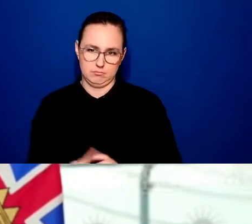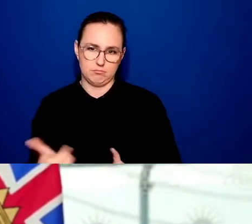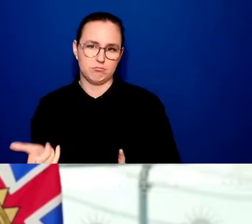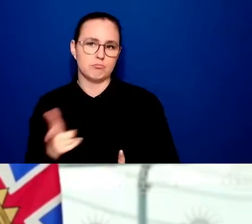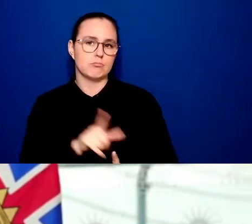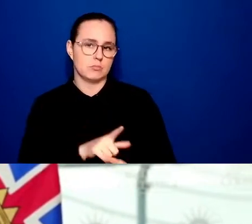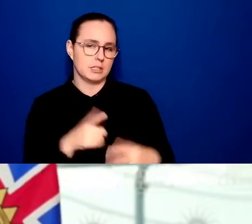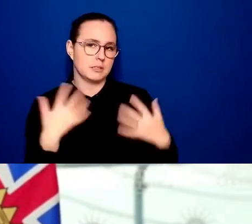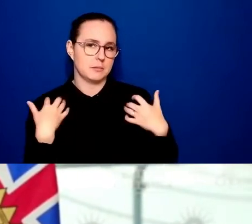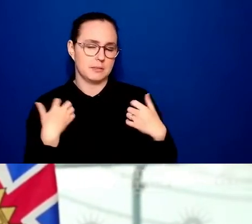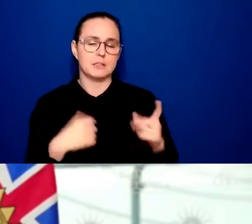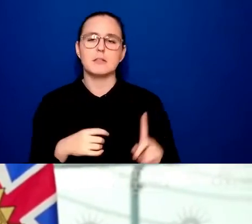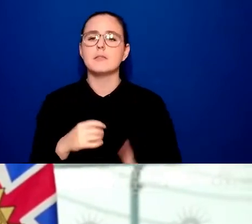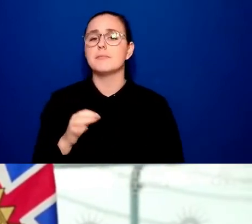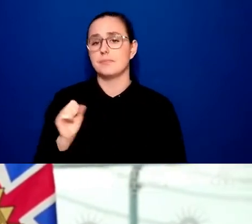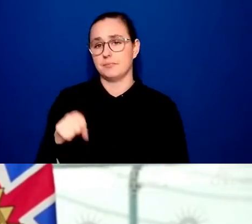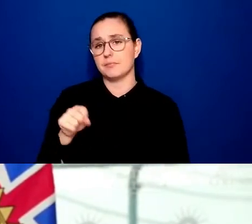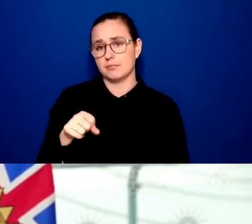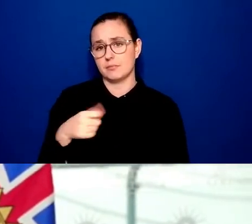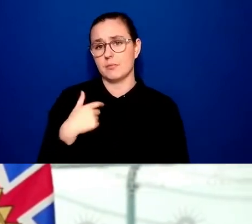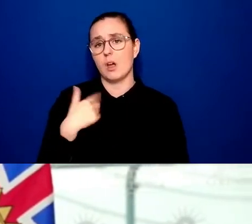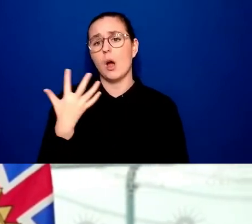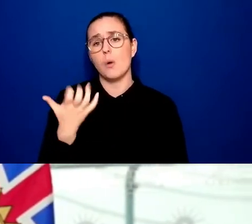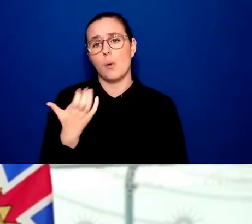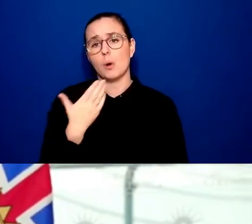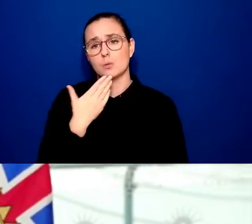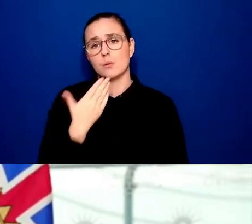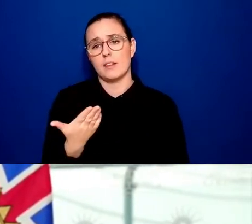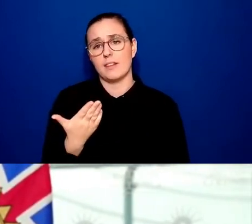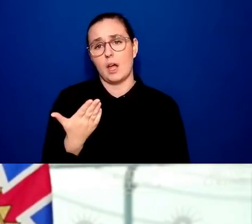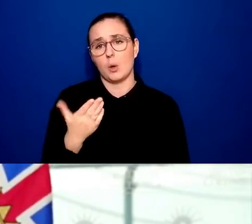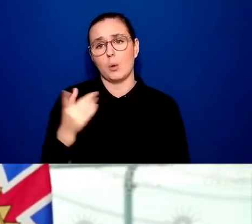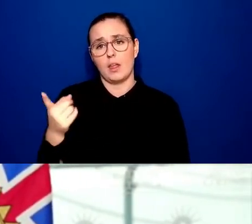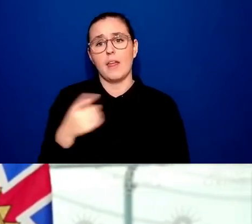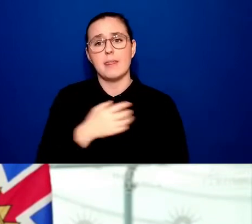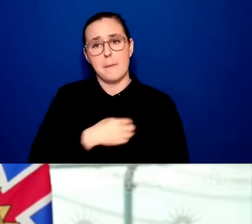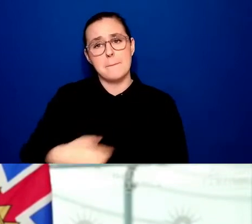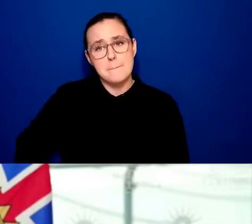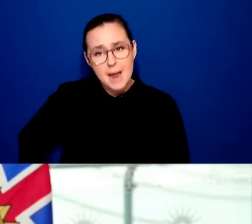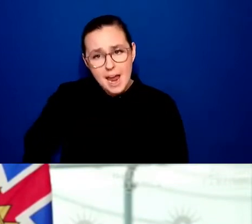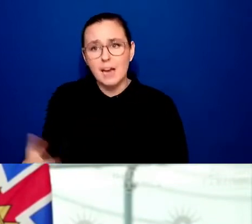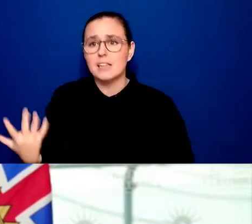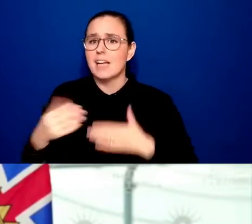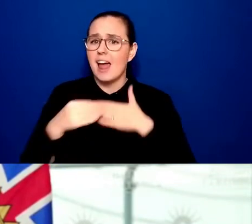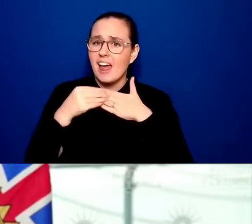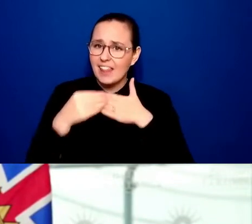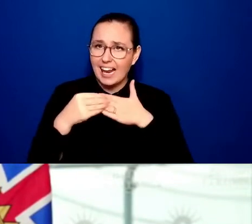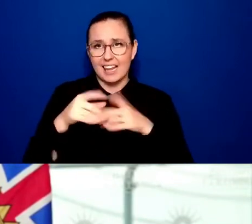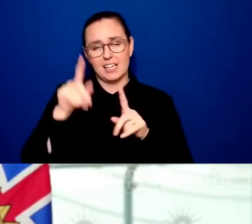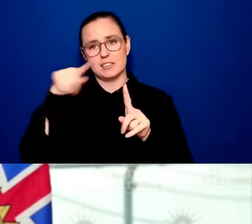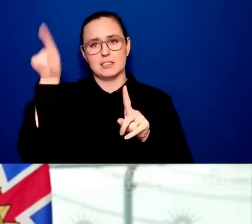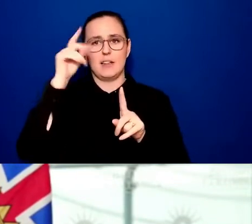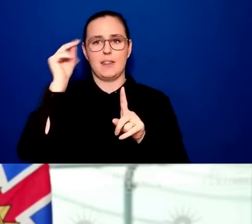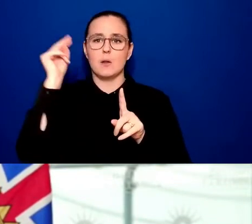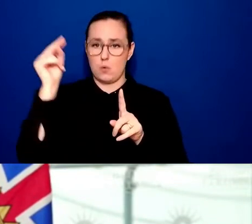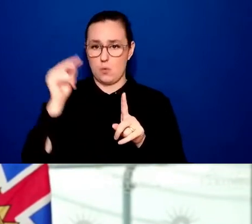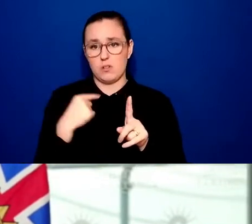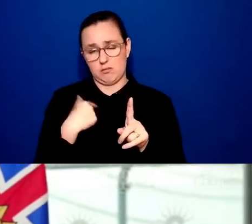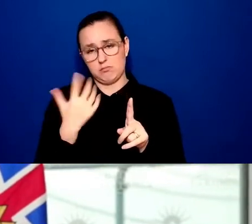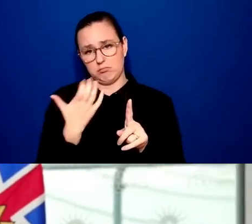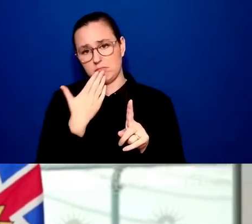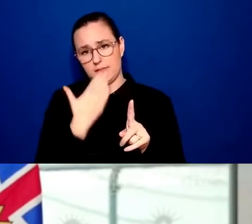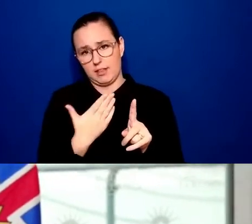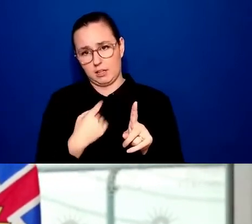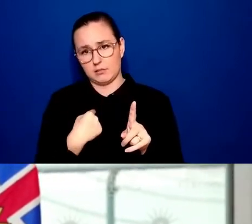all, my appreciation for mayors in the north. We have some communities. It's important to remember this if you look